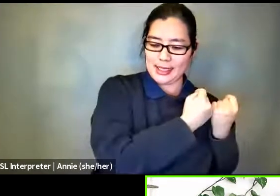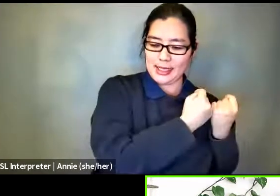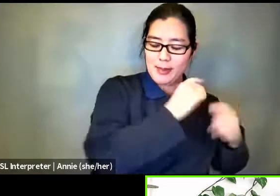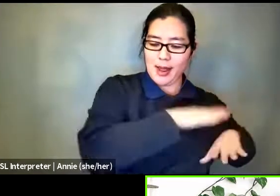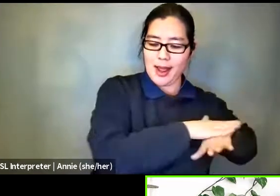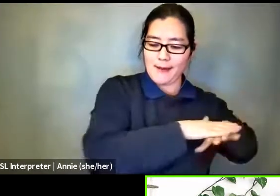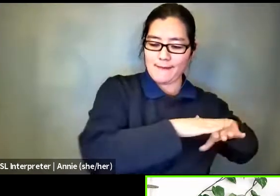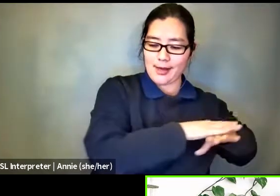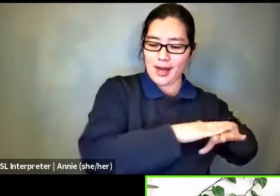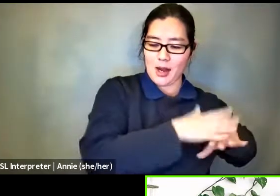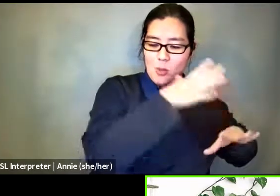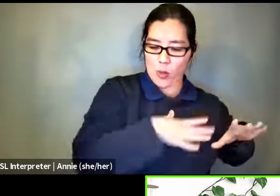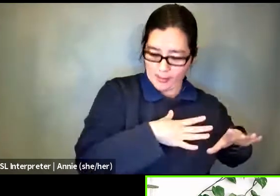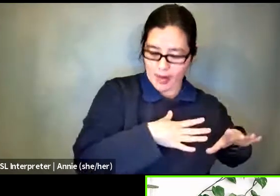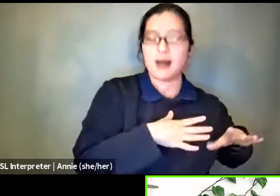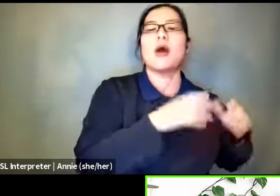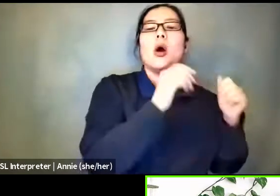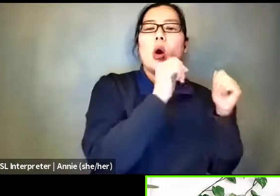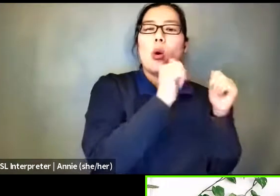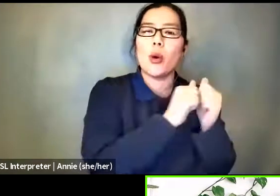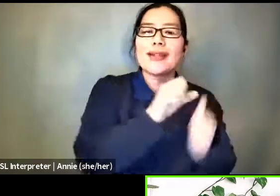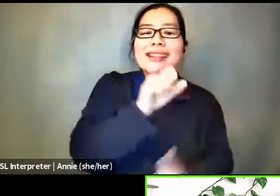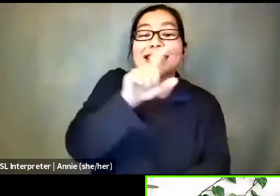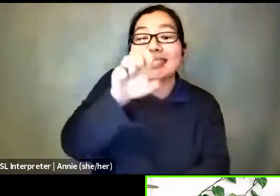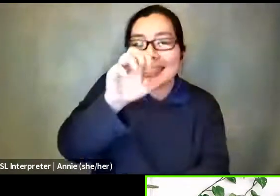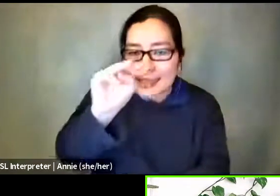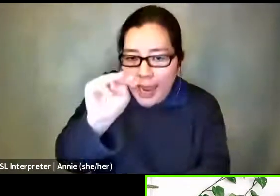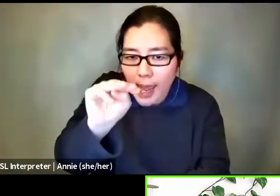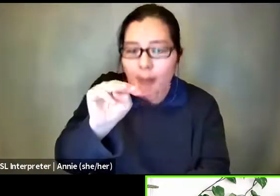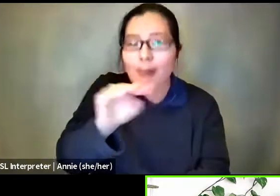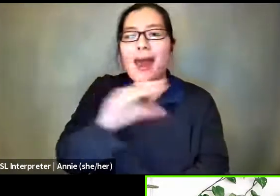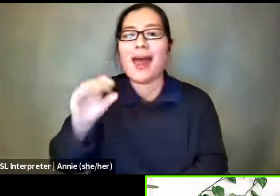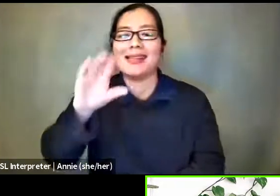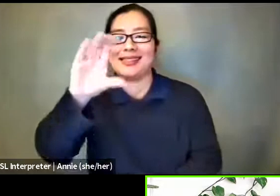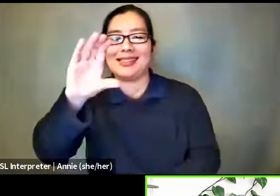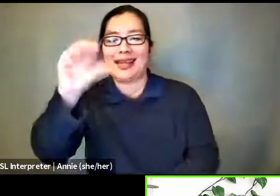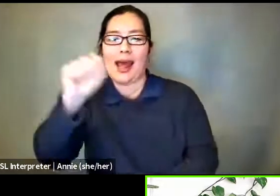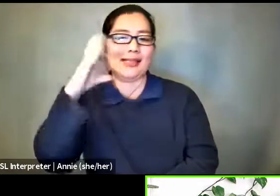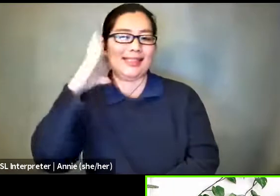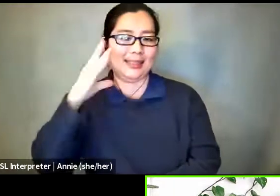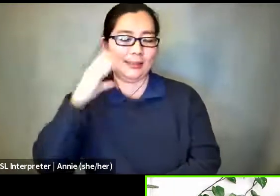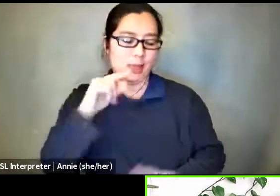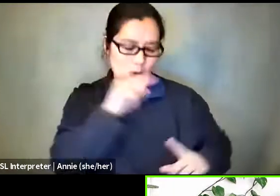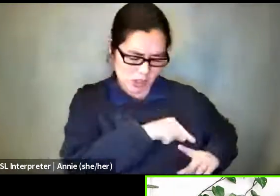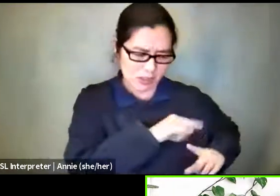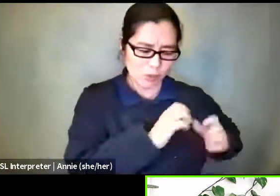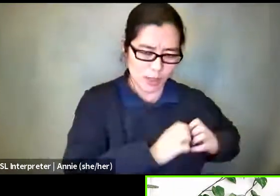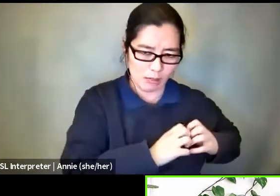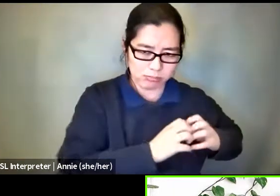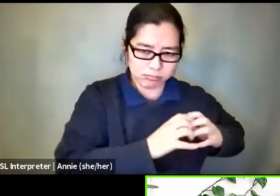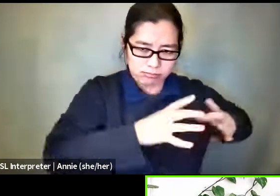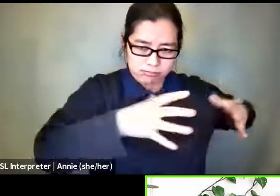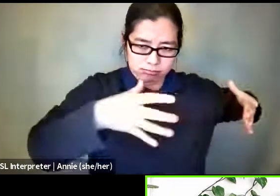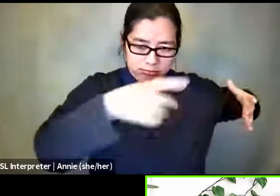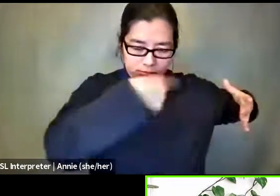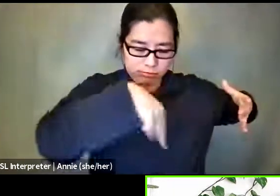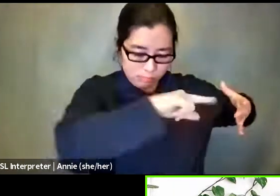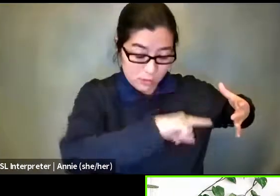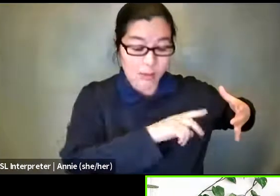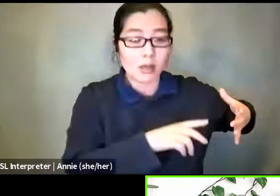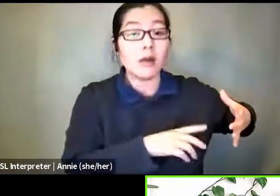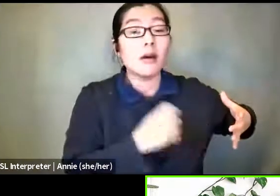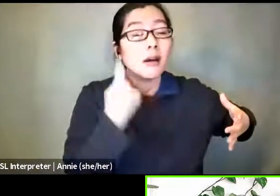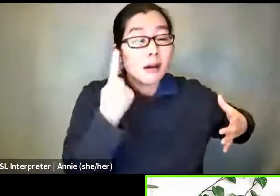CS experience at the higher education level by using both of our experiences, our personal lives, but